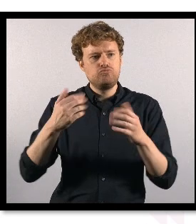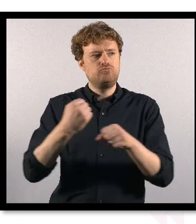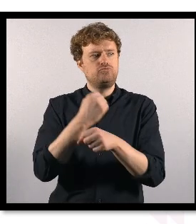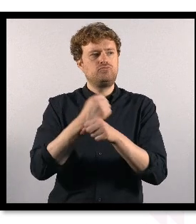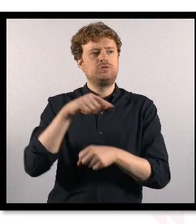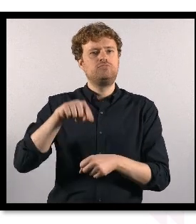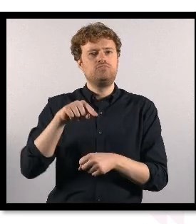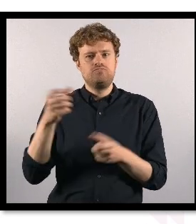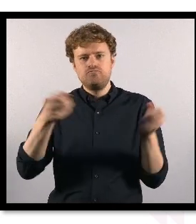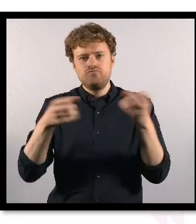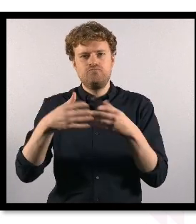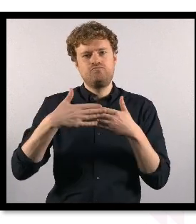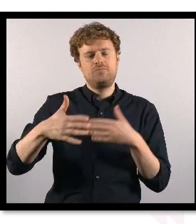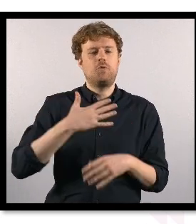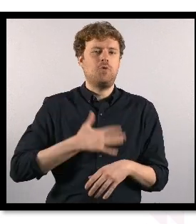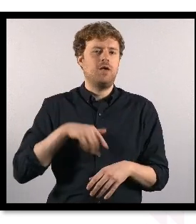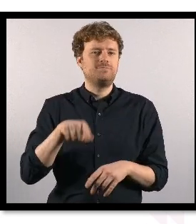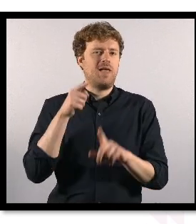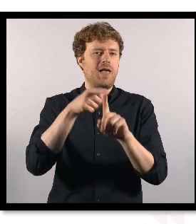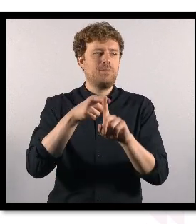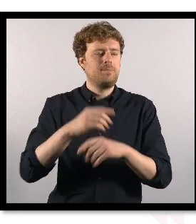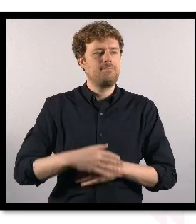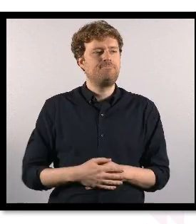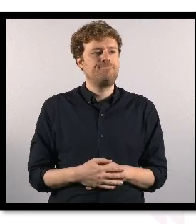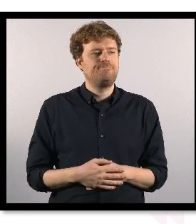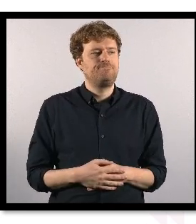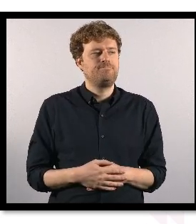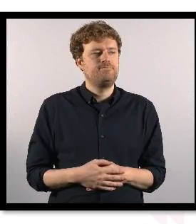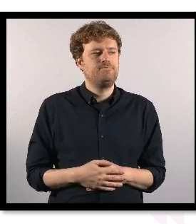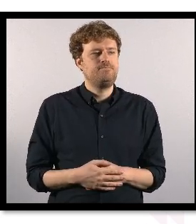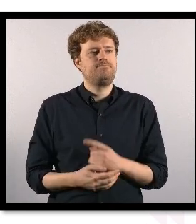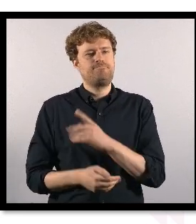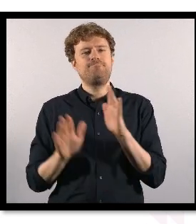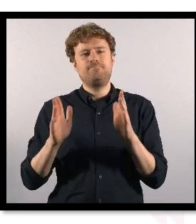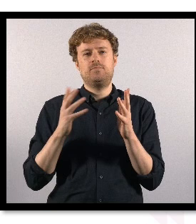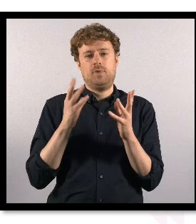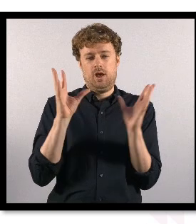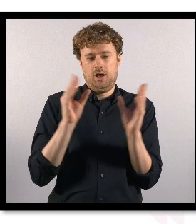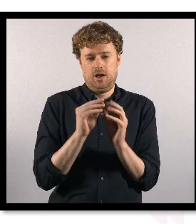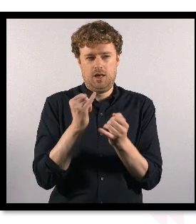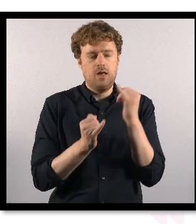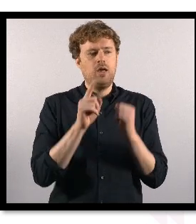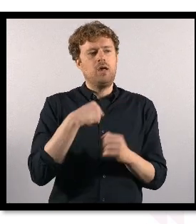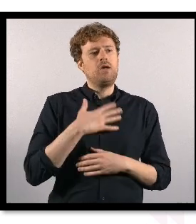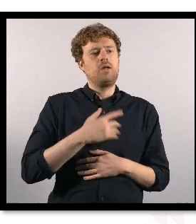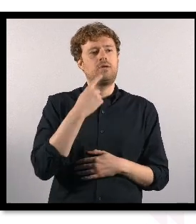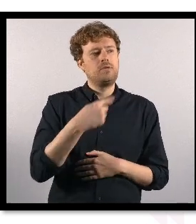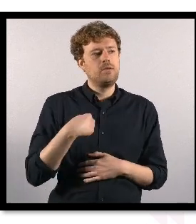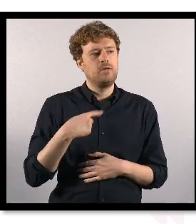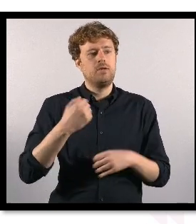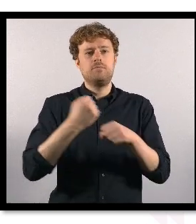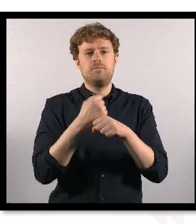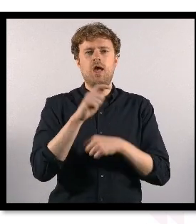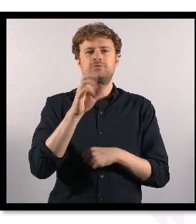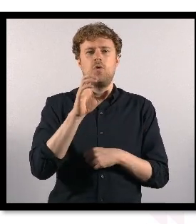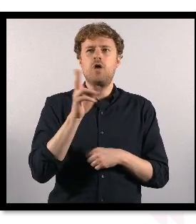we realized they would probably fit better among the end users. So recently we created this technical advisory board,